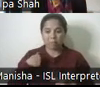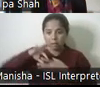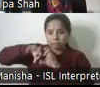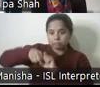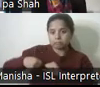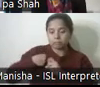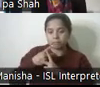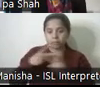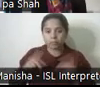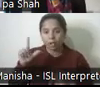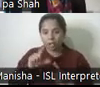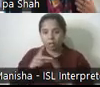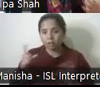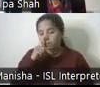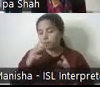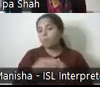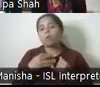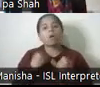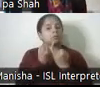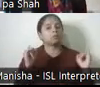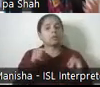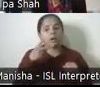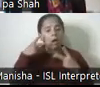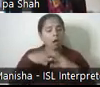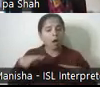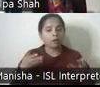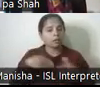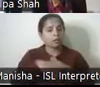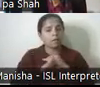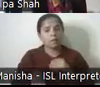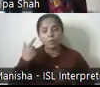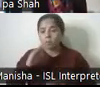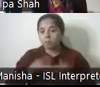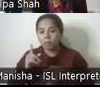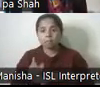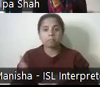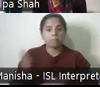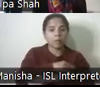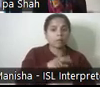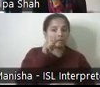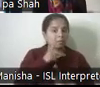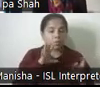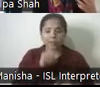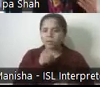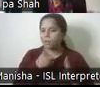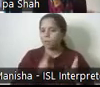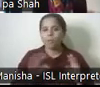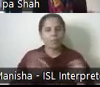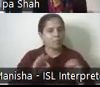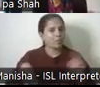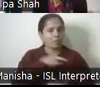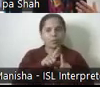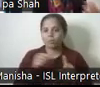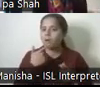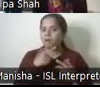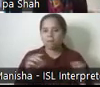also have much greater sexual autonomy in Adivasi society. Premarital sexual relations are not uncommon. Also, it's